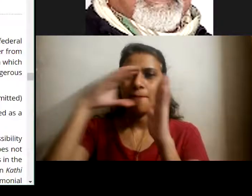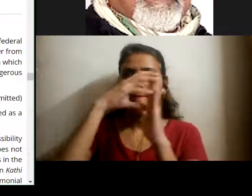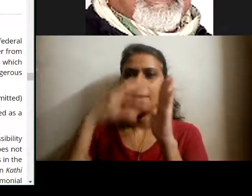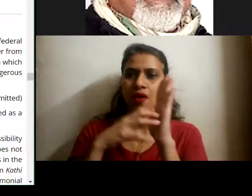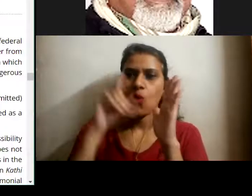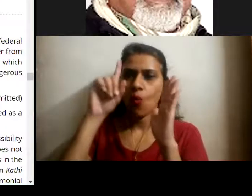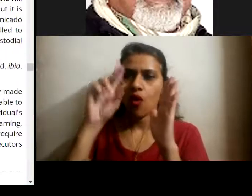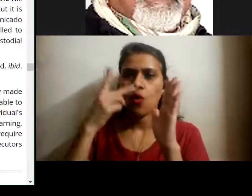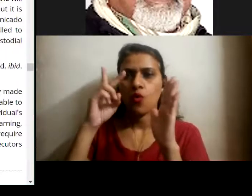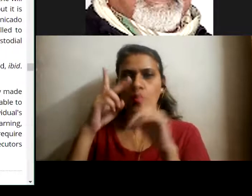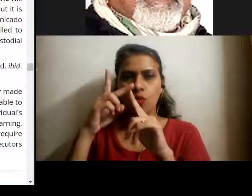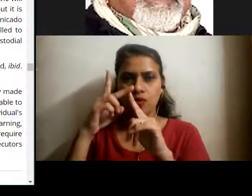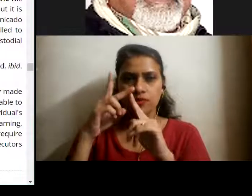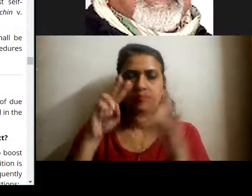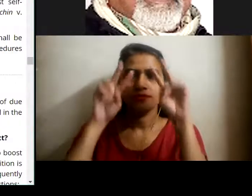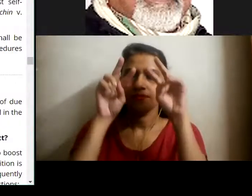of the case.